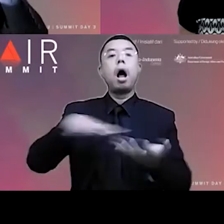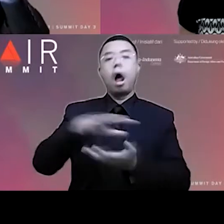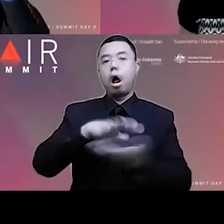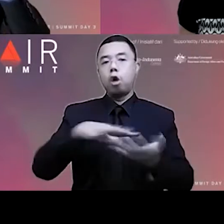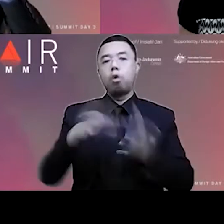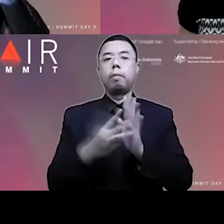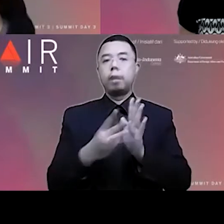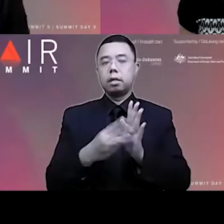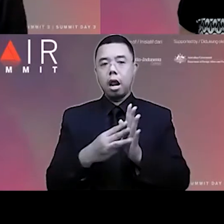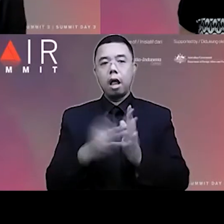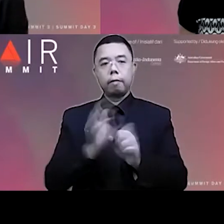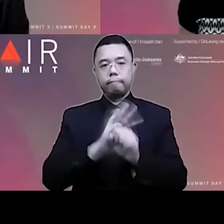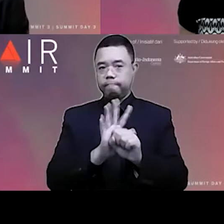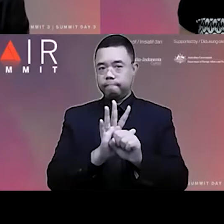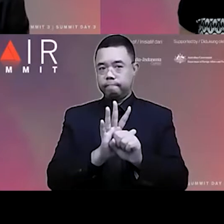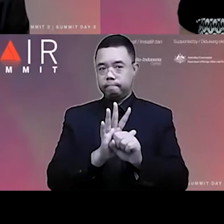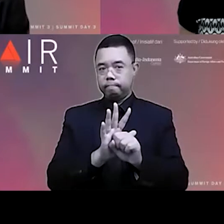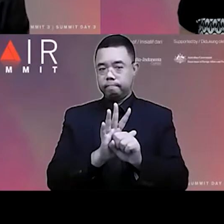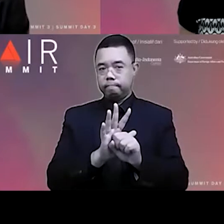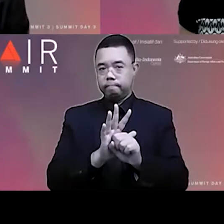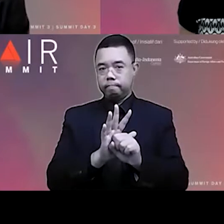crisis of COVID in tourism. Okay.